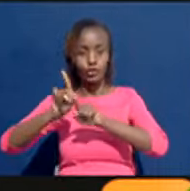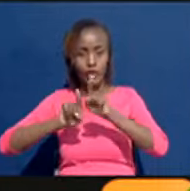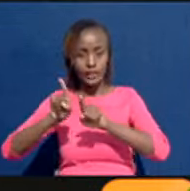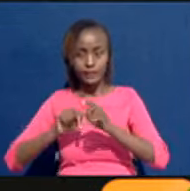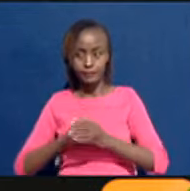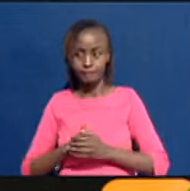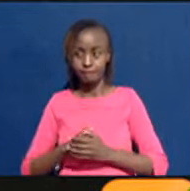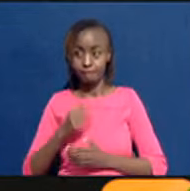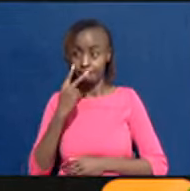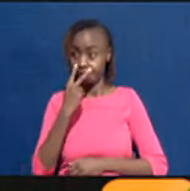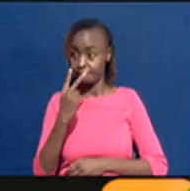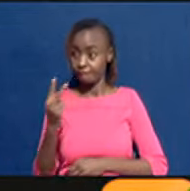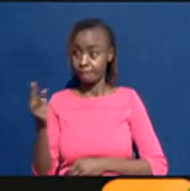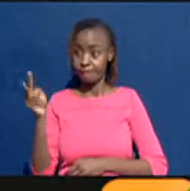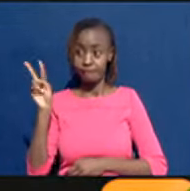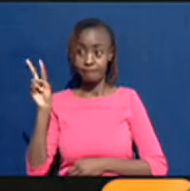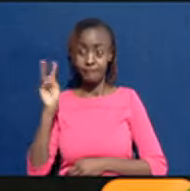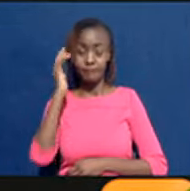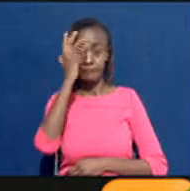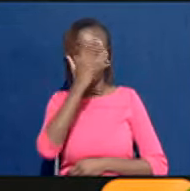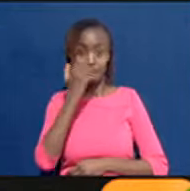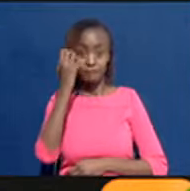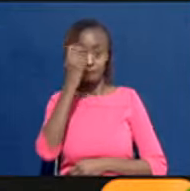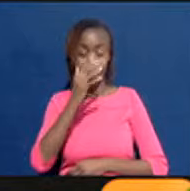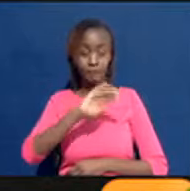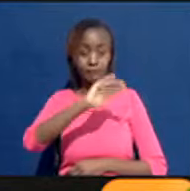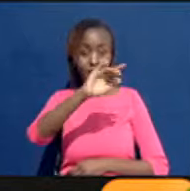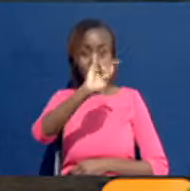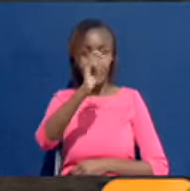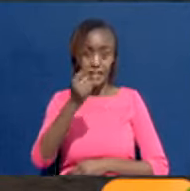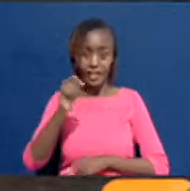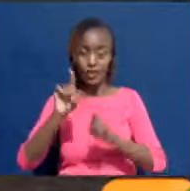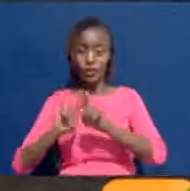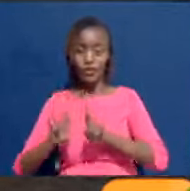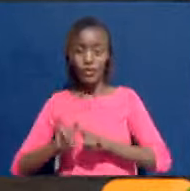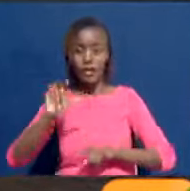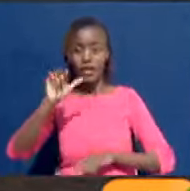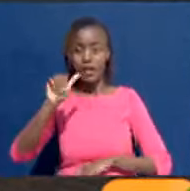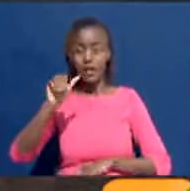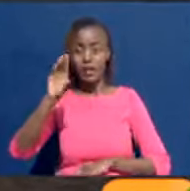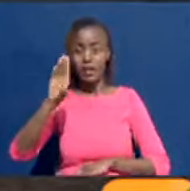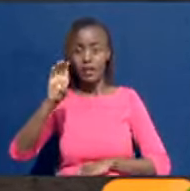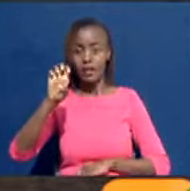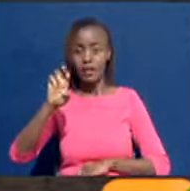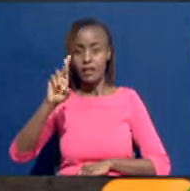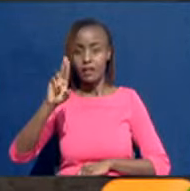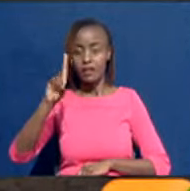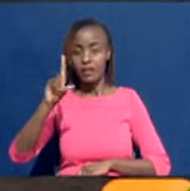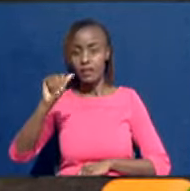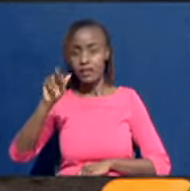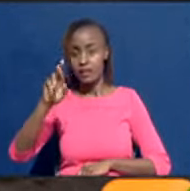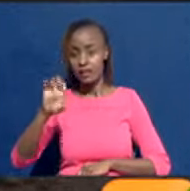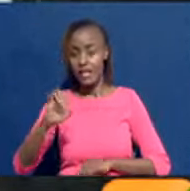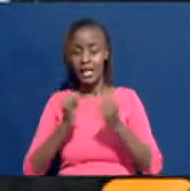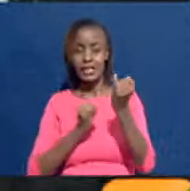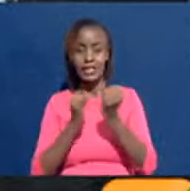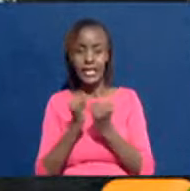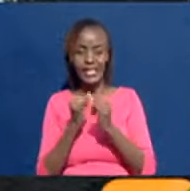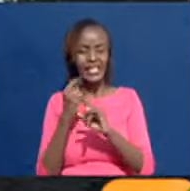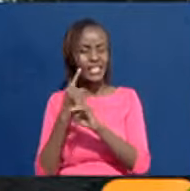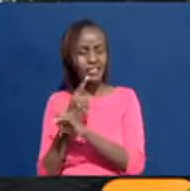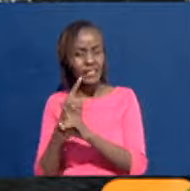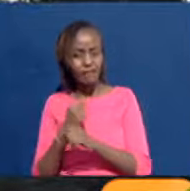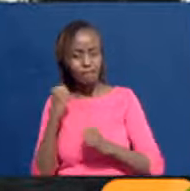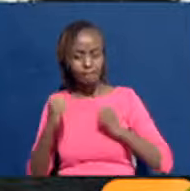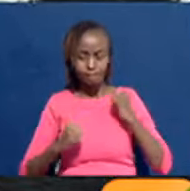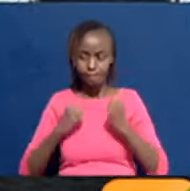These were the scenes between Mount Kenya and the Aberdare Mountains in Nyeri County on Saturday. Runners drawn from different running clubs,